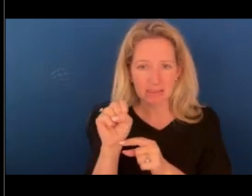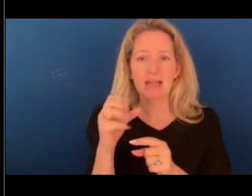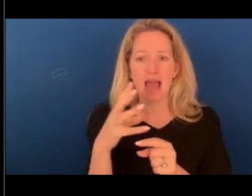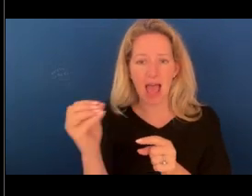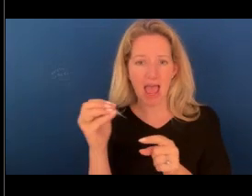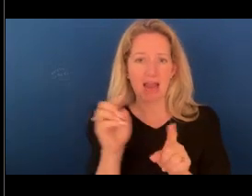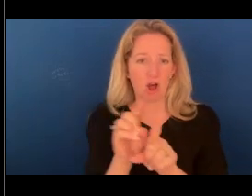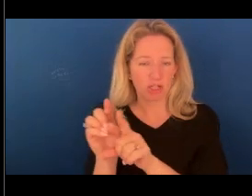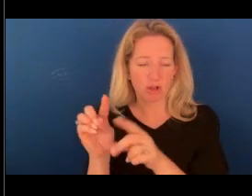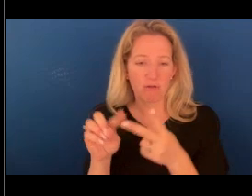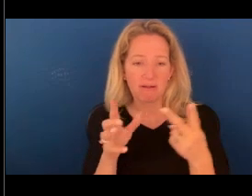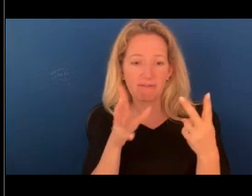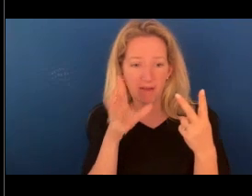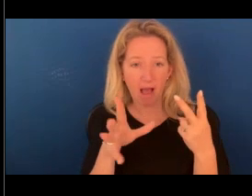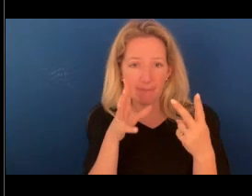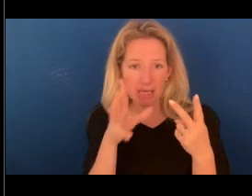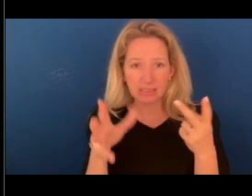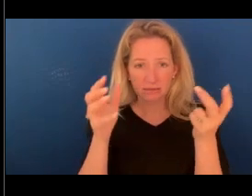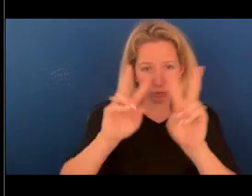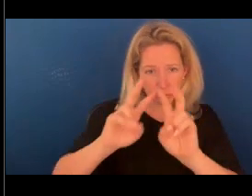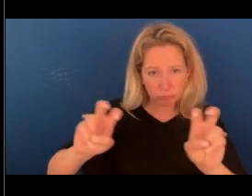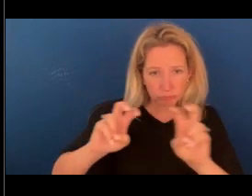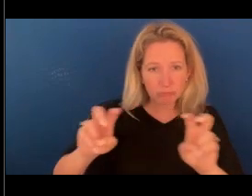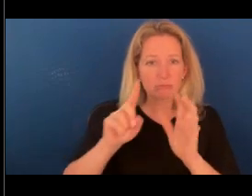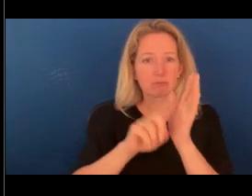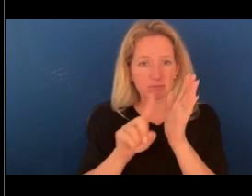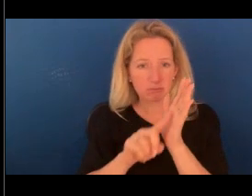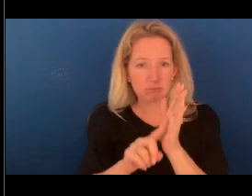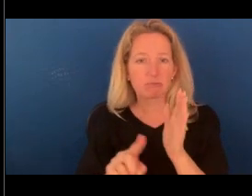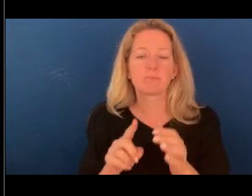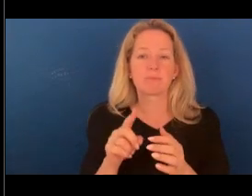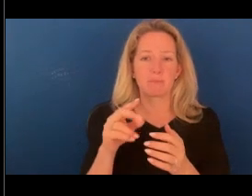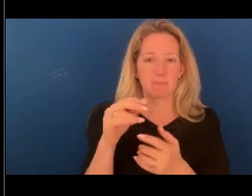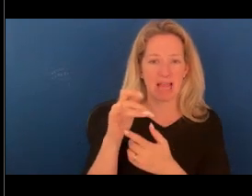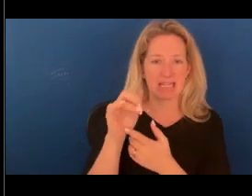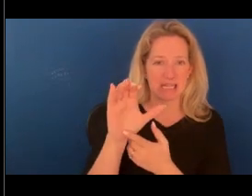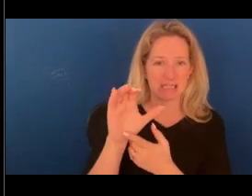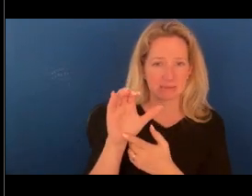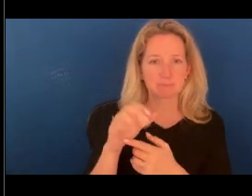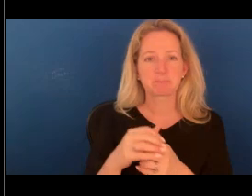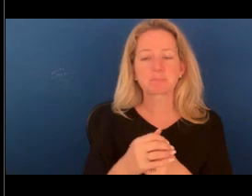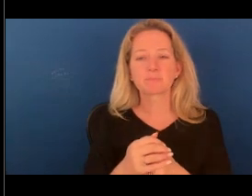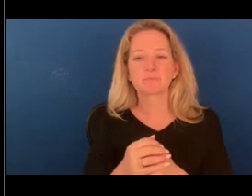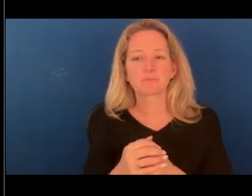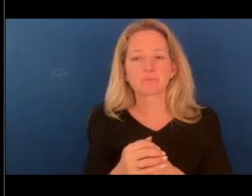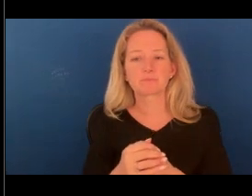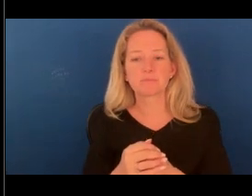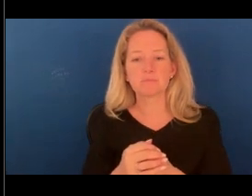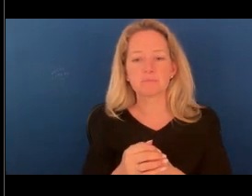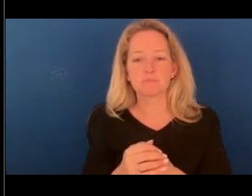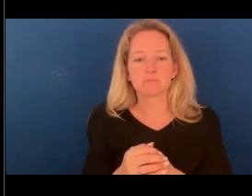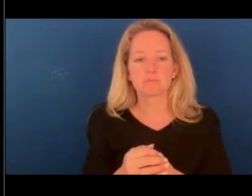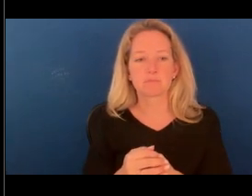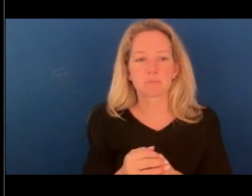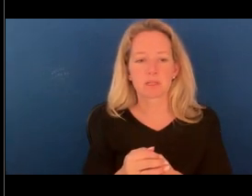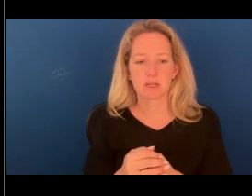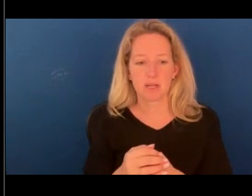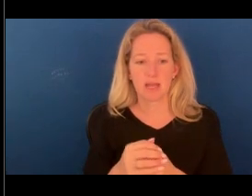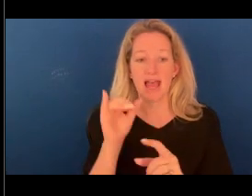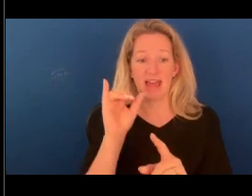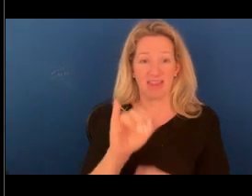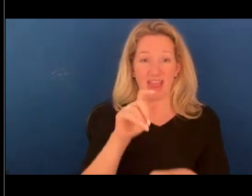vomit to do microplastics research. And at that point, or I guess not yet, Steller sea lions